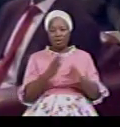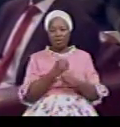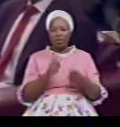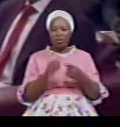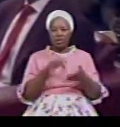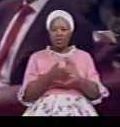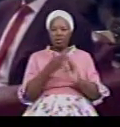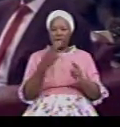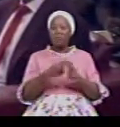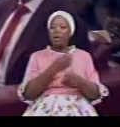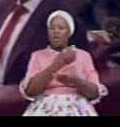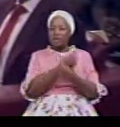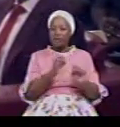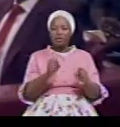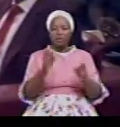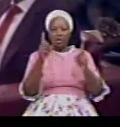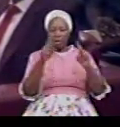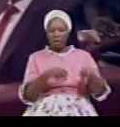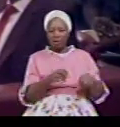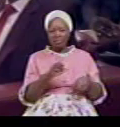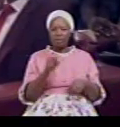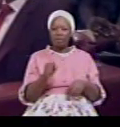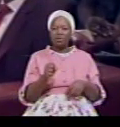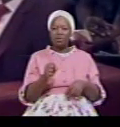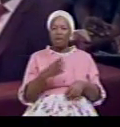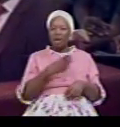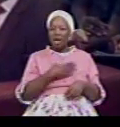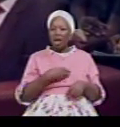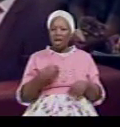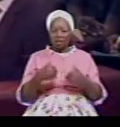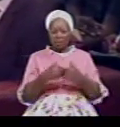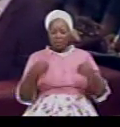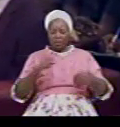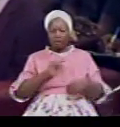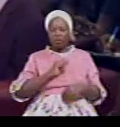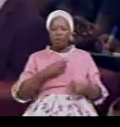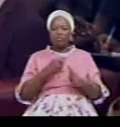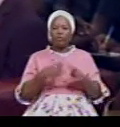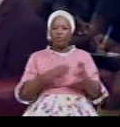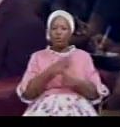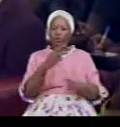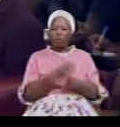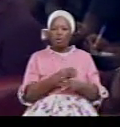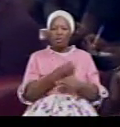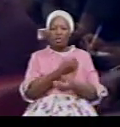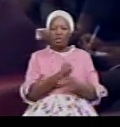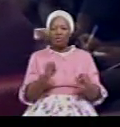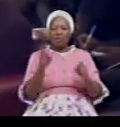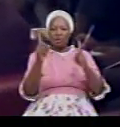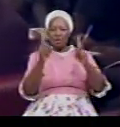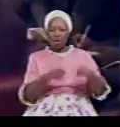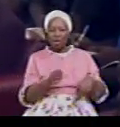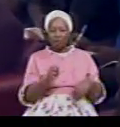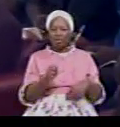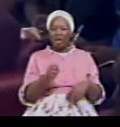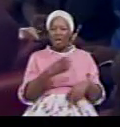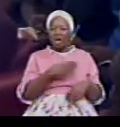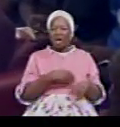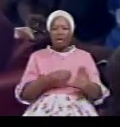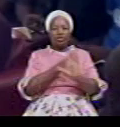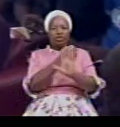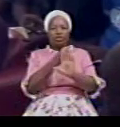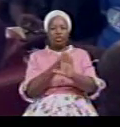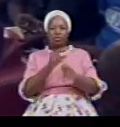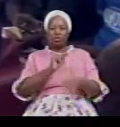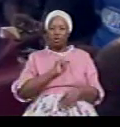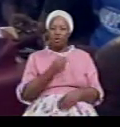Salvation comes and separates us from the world. Salvation comes and shields us